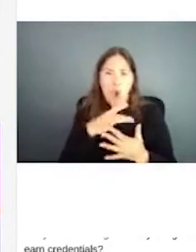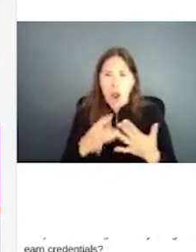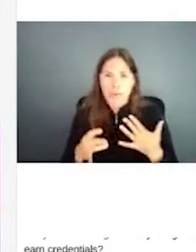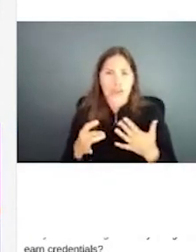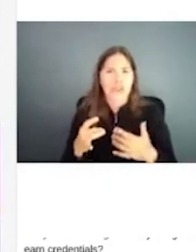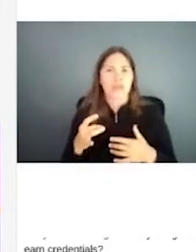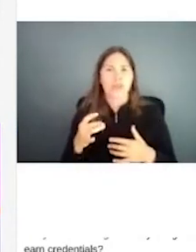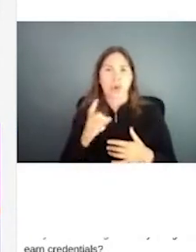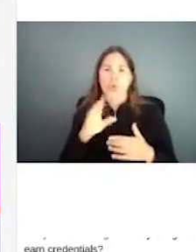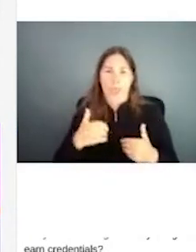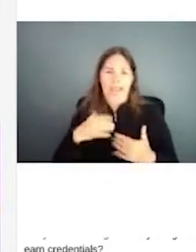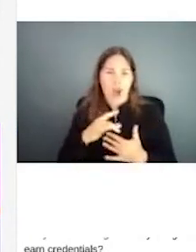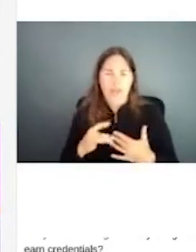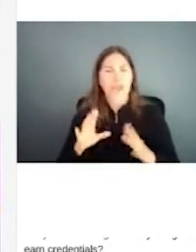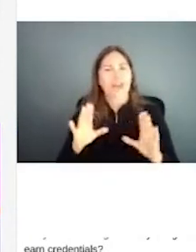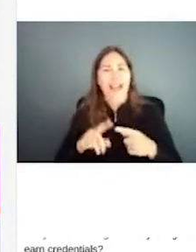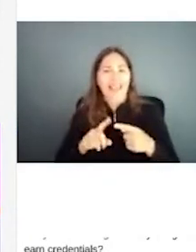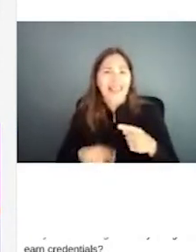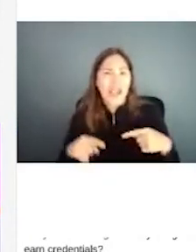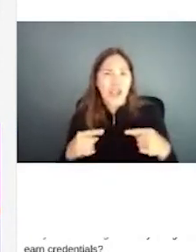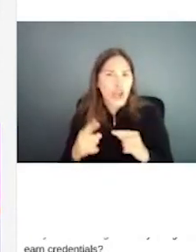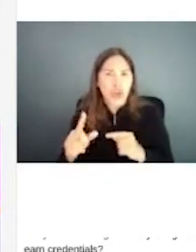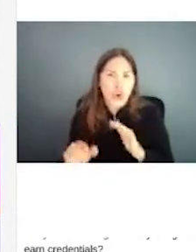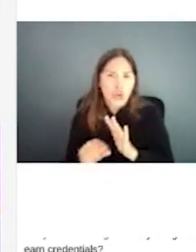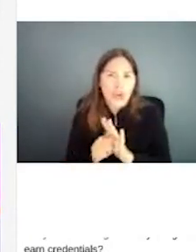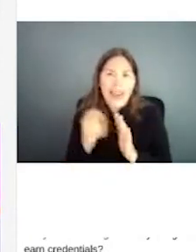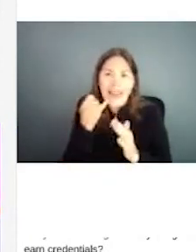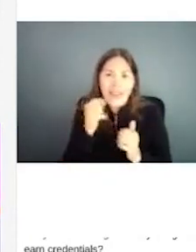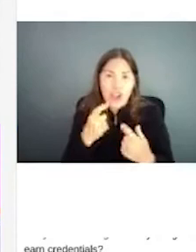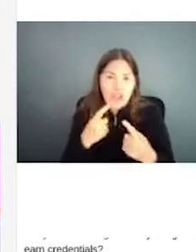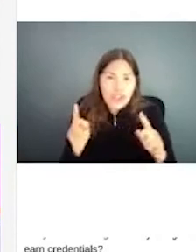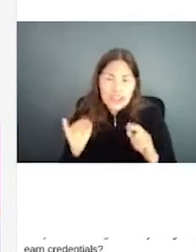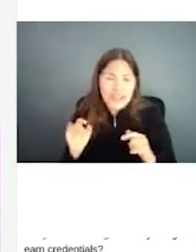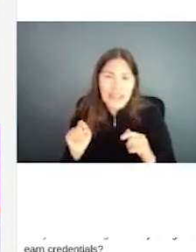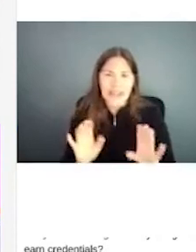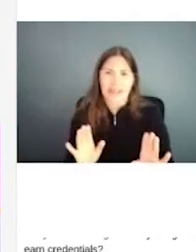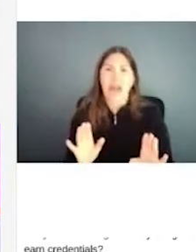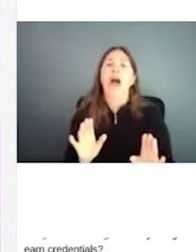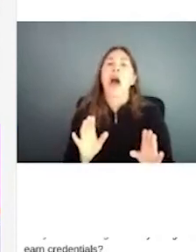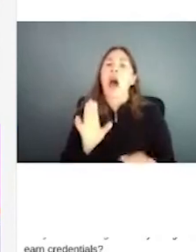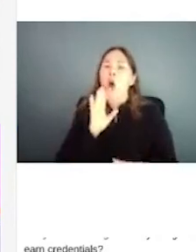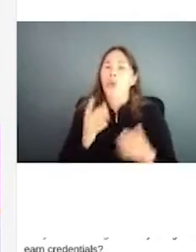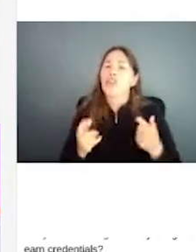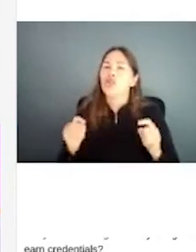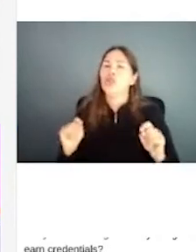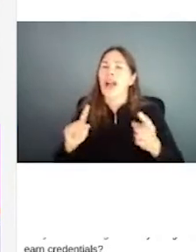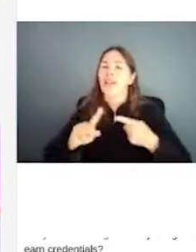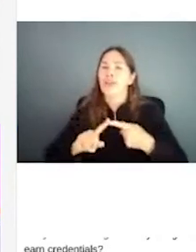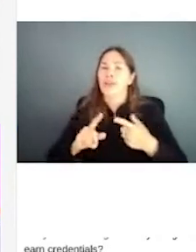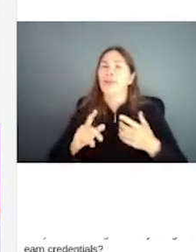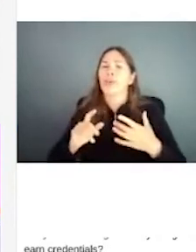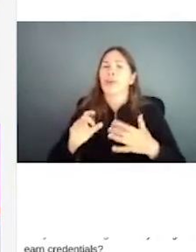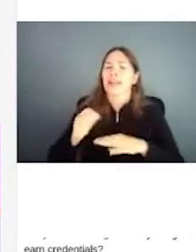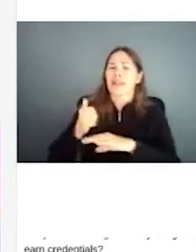or, it can't hurt their grade if they don't achieve it. But I certainly try to set